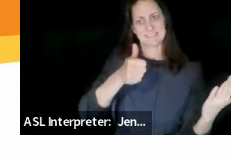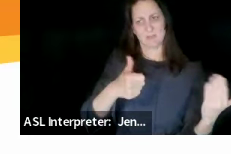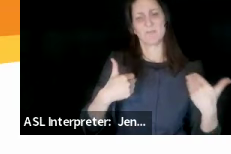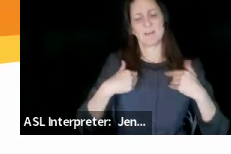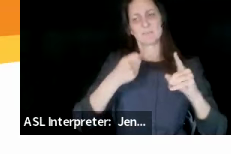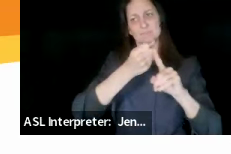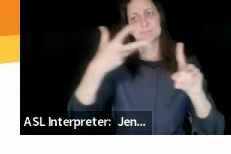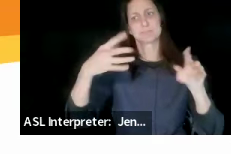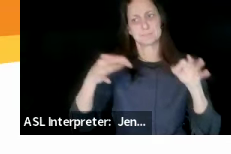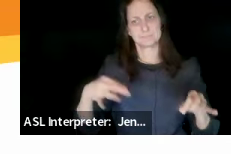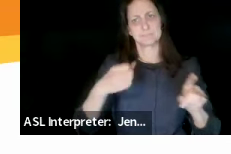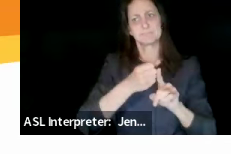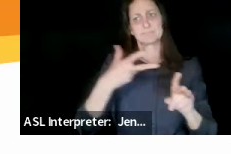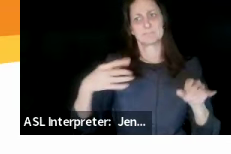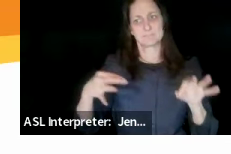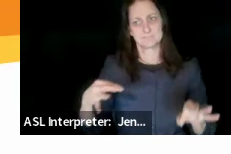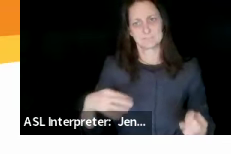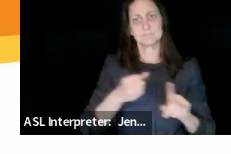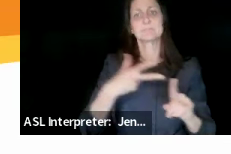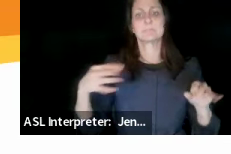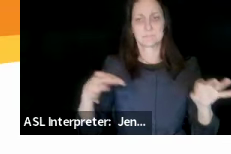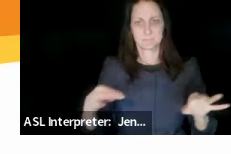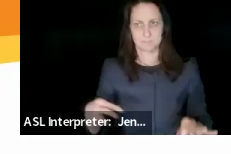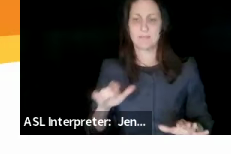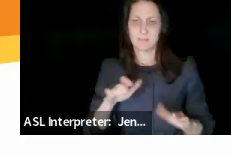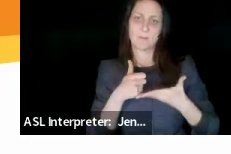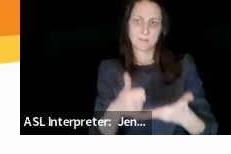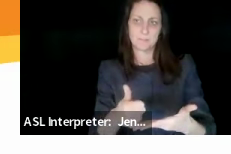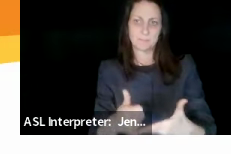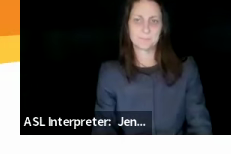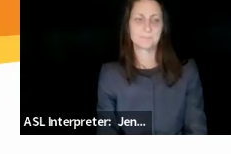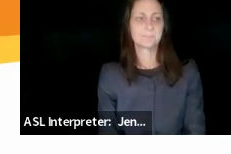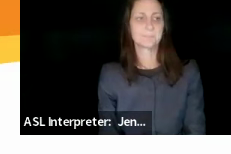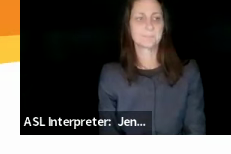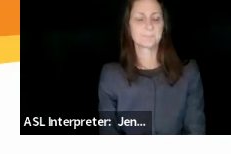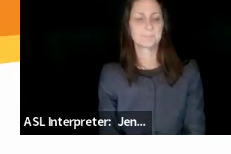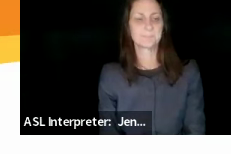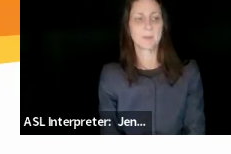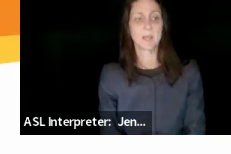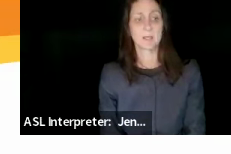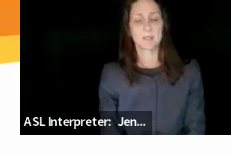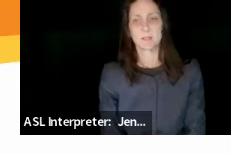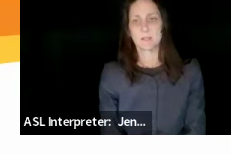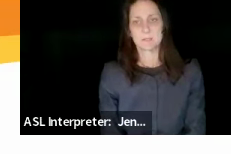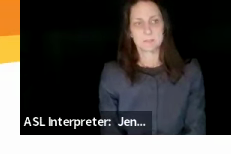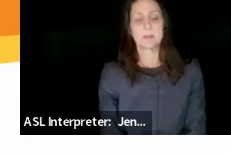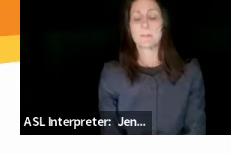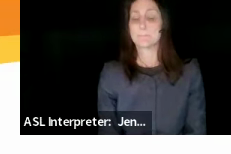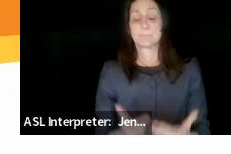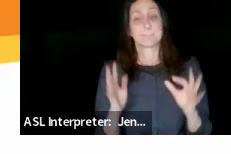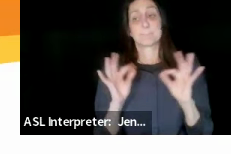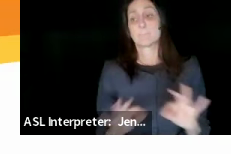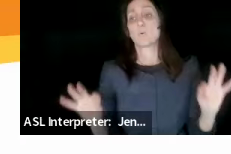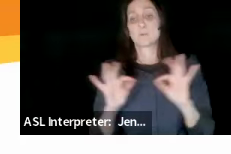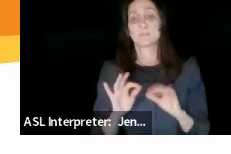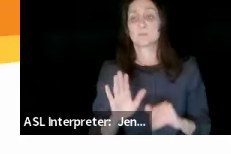should be also helpful when completing the project. It's also important that all the request funds align with approved